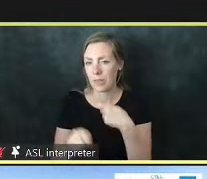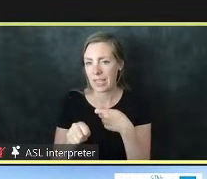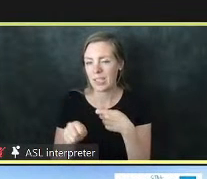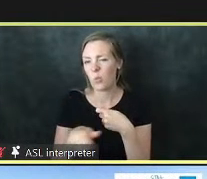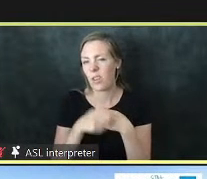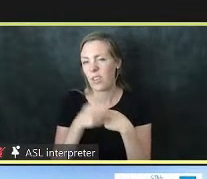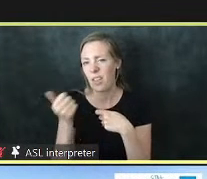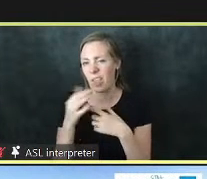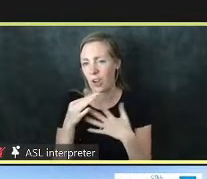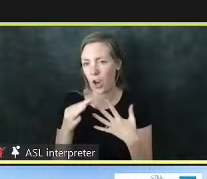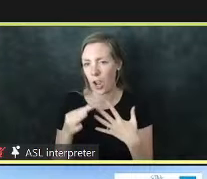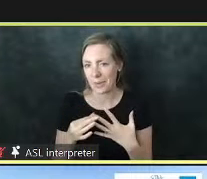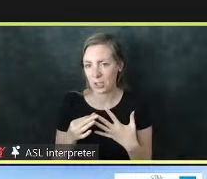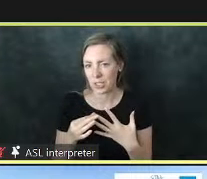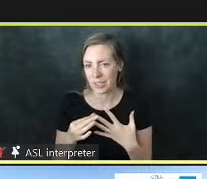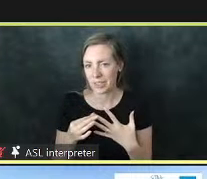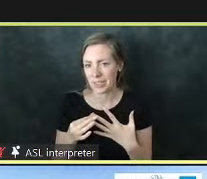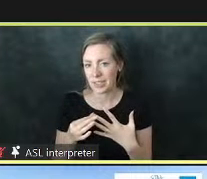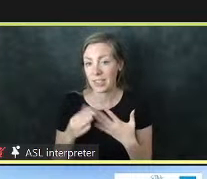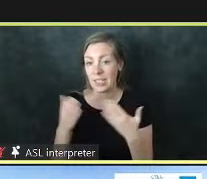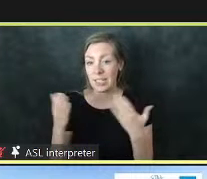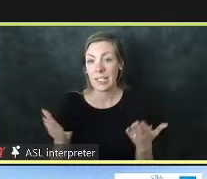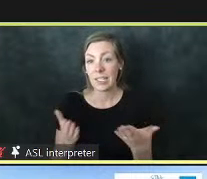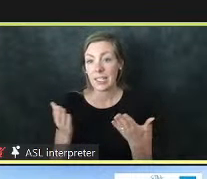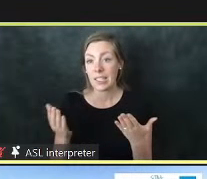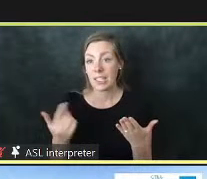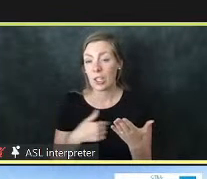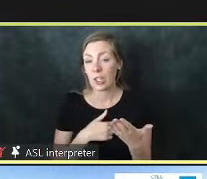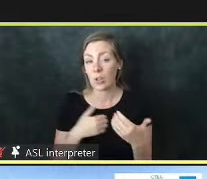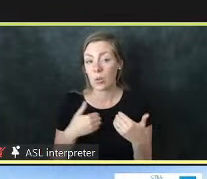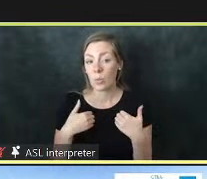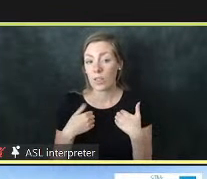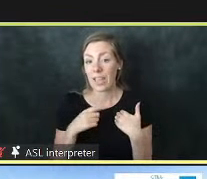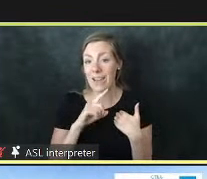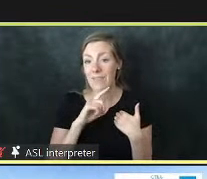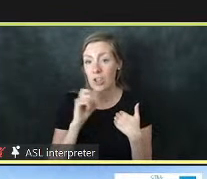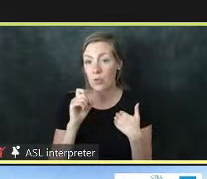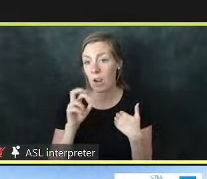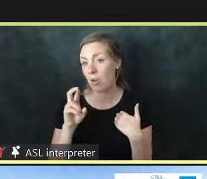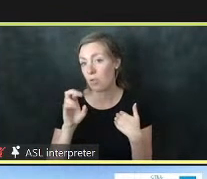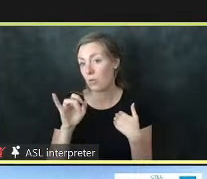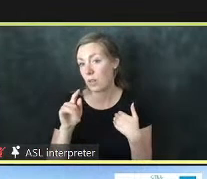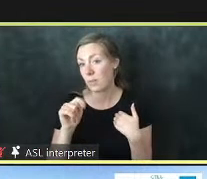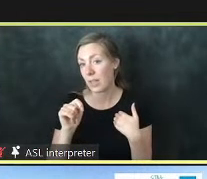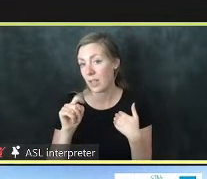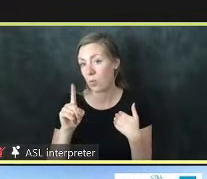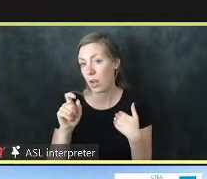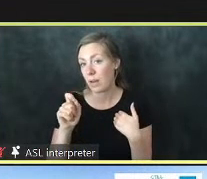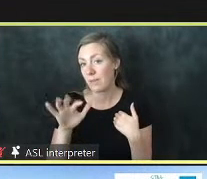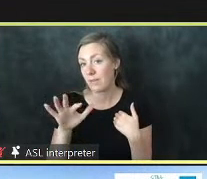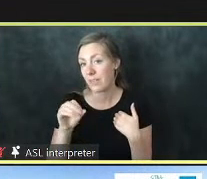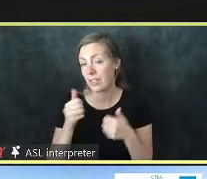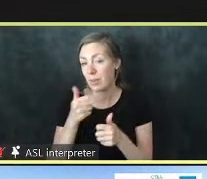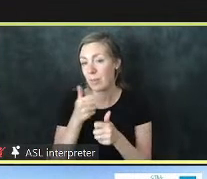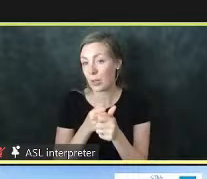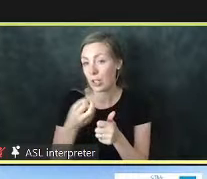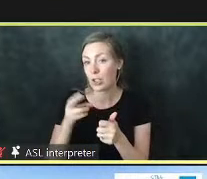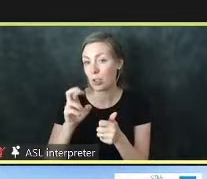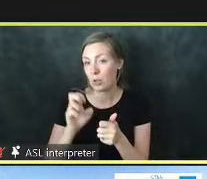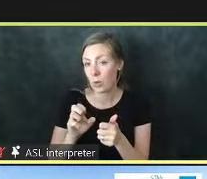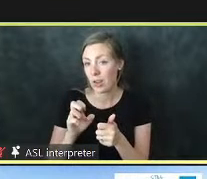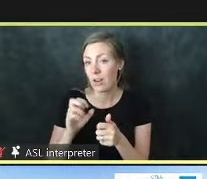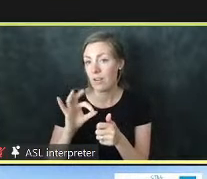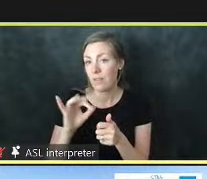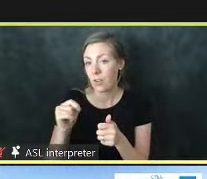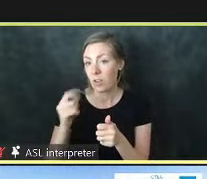alternatives. Es mejor In Santa anticipo Rosa, we currently es have necesario a un drought césped rebate y of poner un $1.50 per jardín de square foot tierra for removing